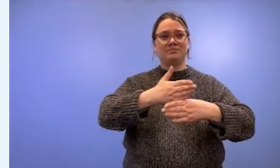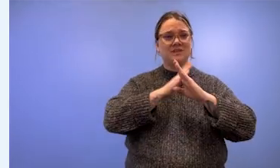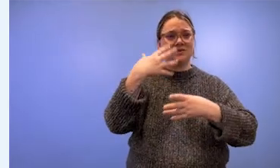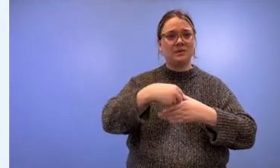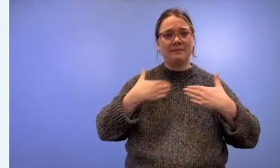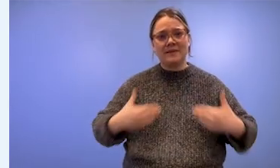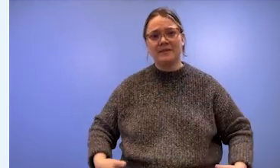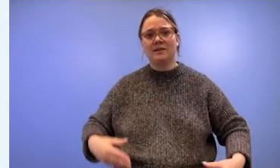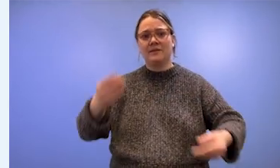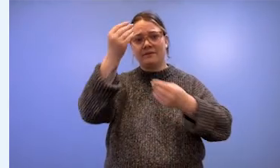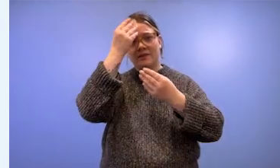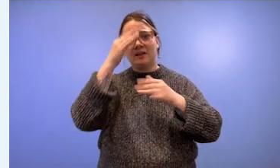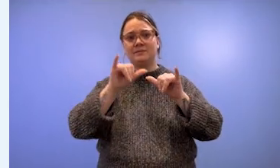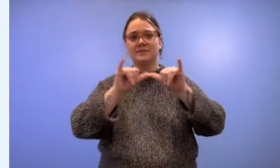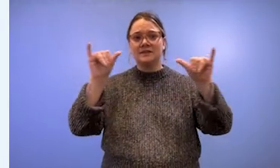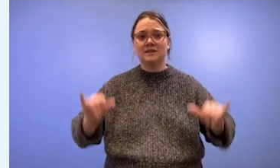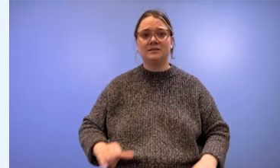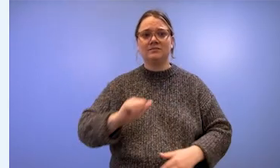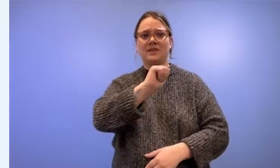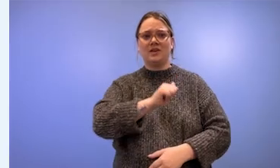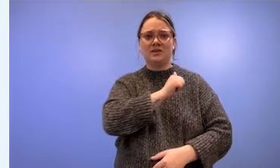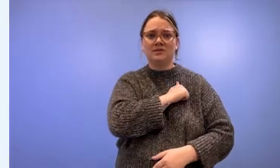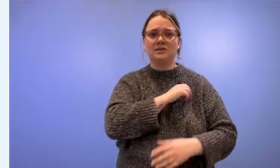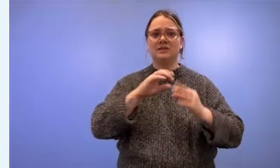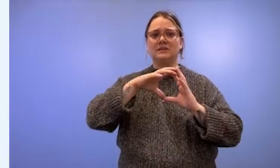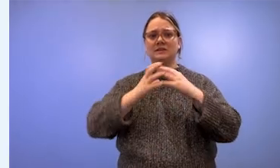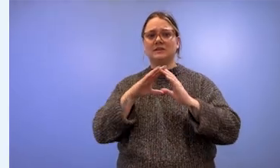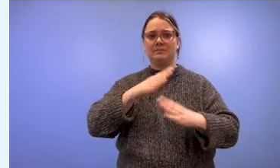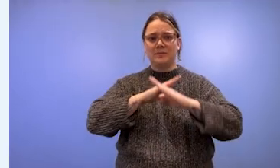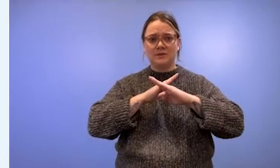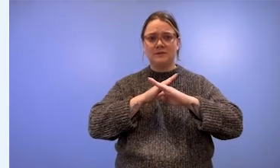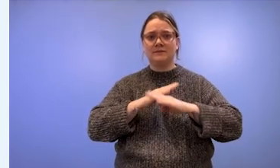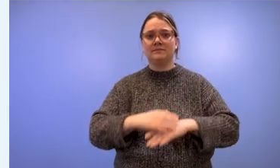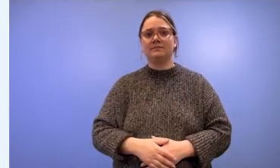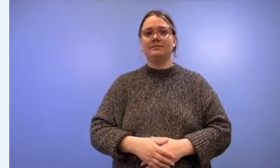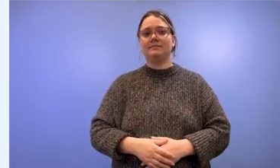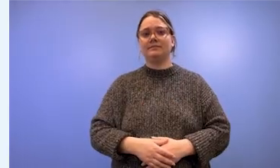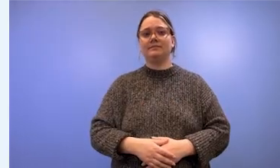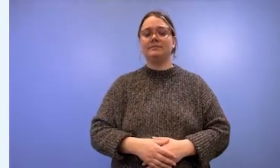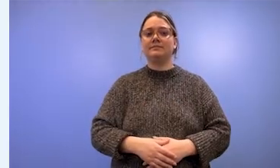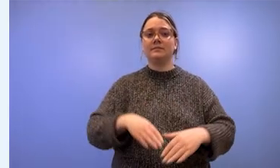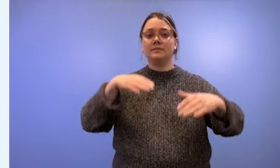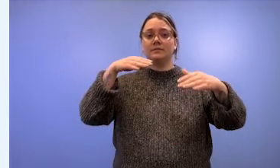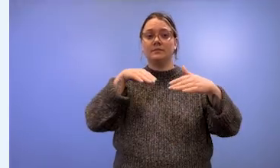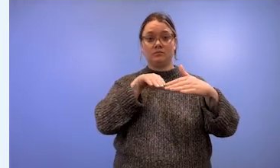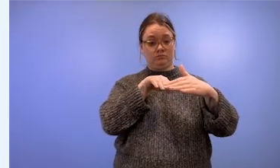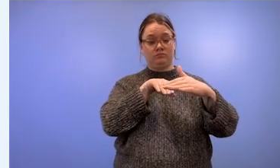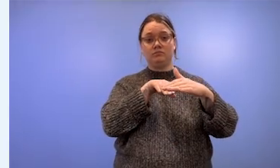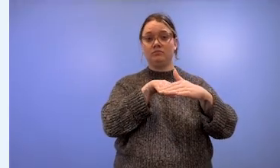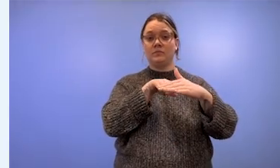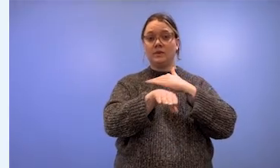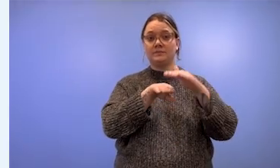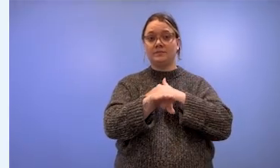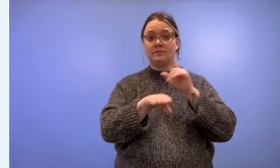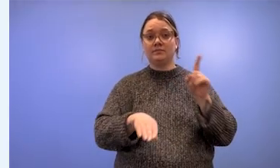physical, informational, systemic, attitudinal, and intersectional barriers. And accessibility,